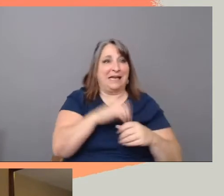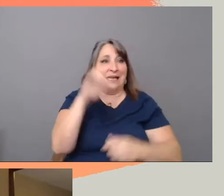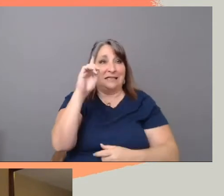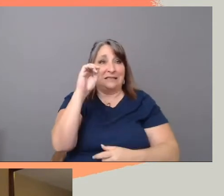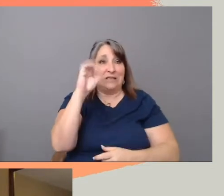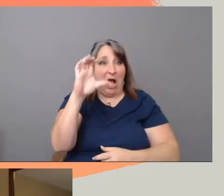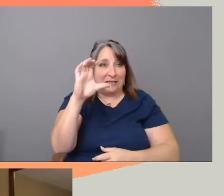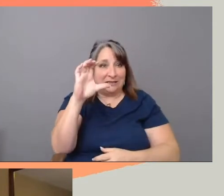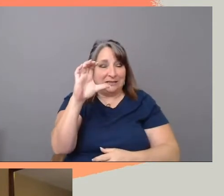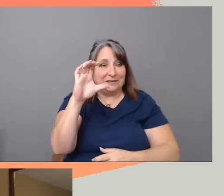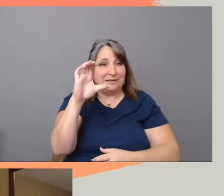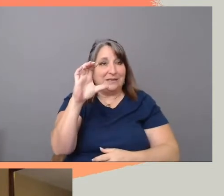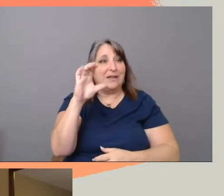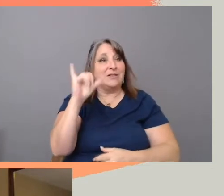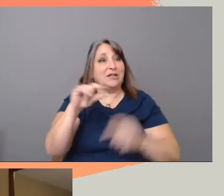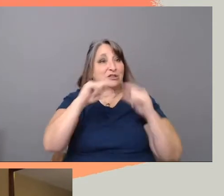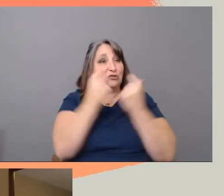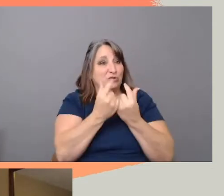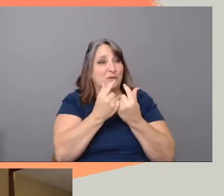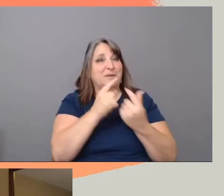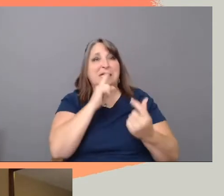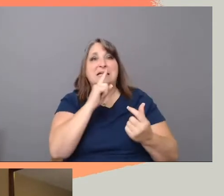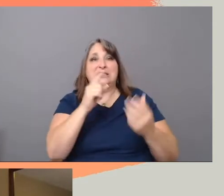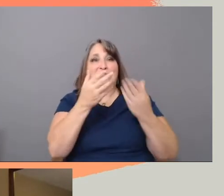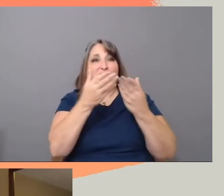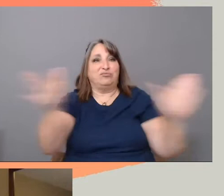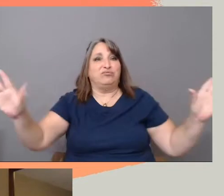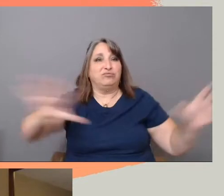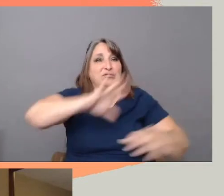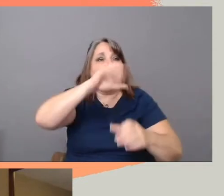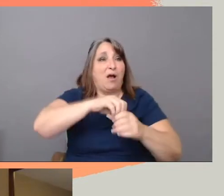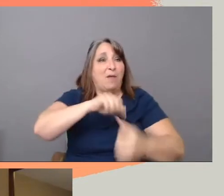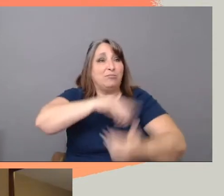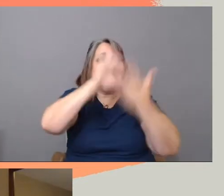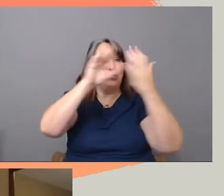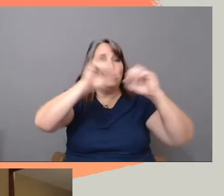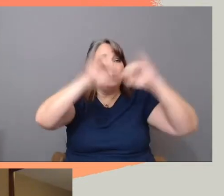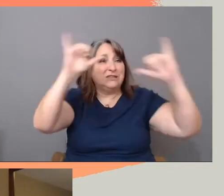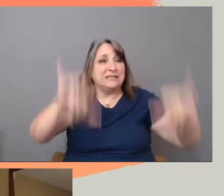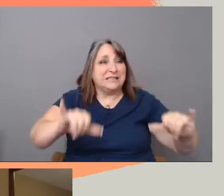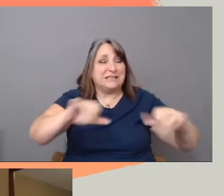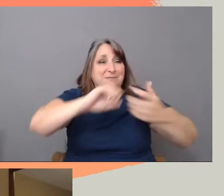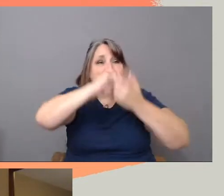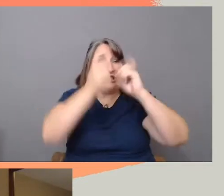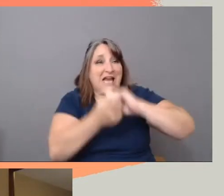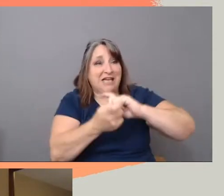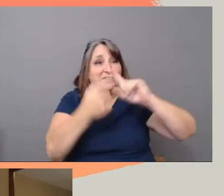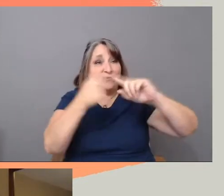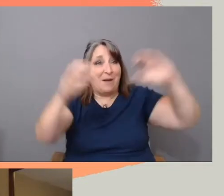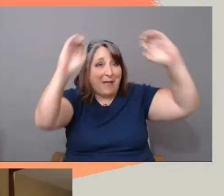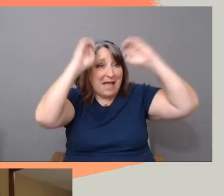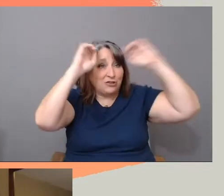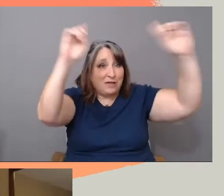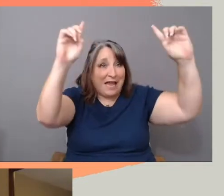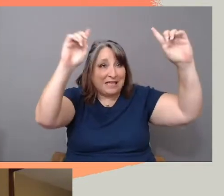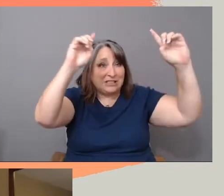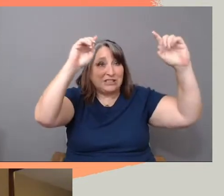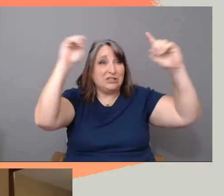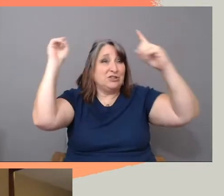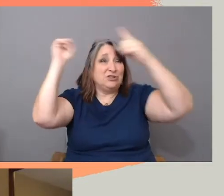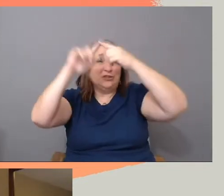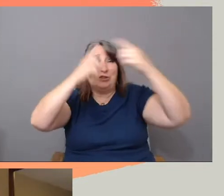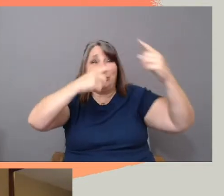holistic approach to systems change within documentary, from the education pipeline all the way up to the streaming